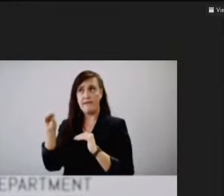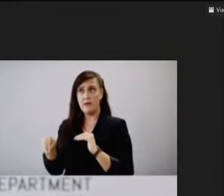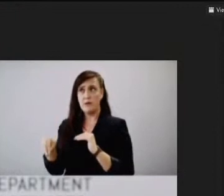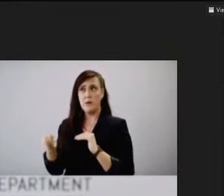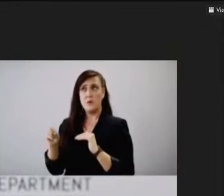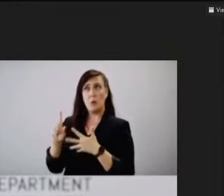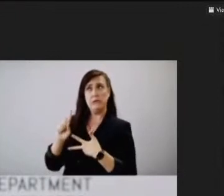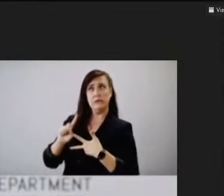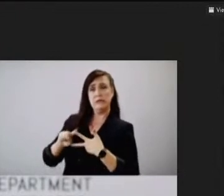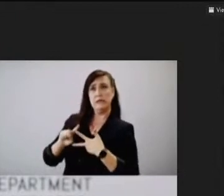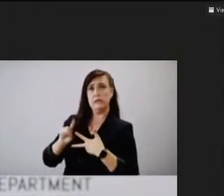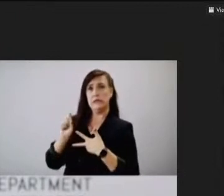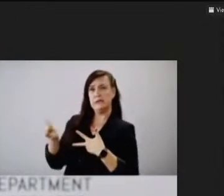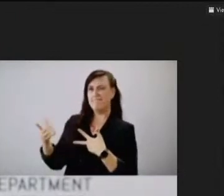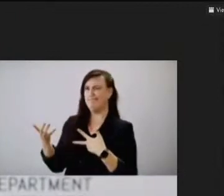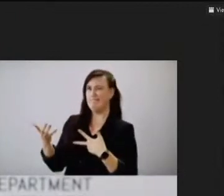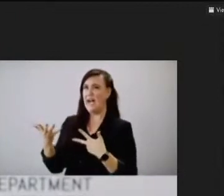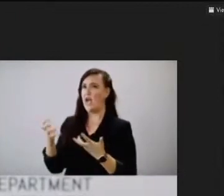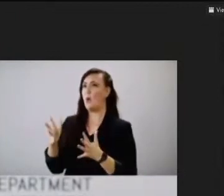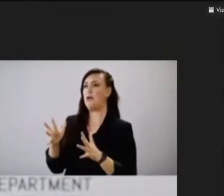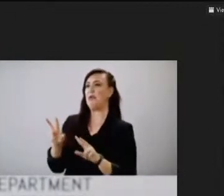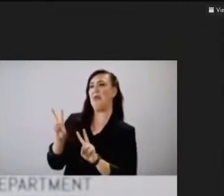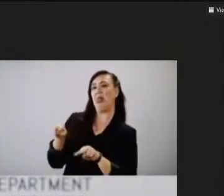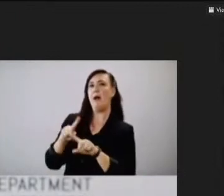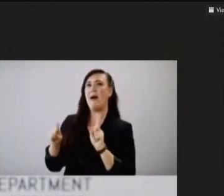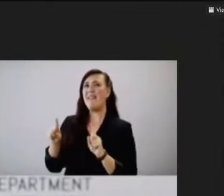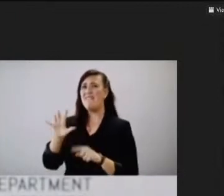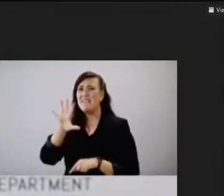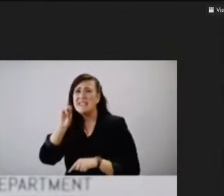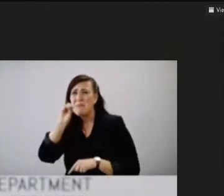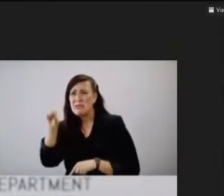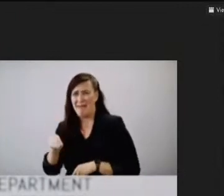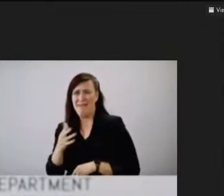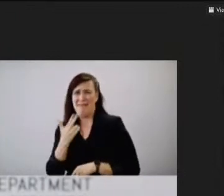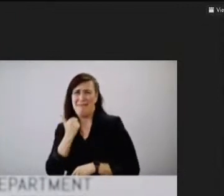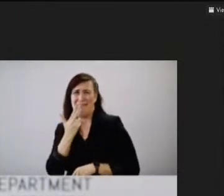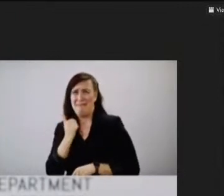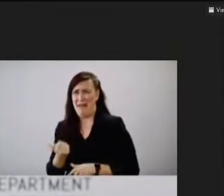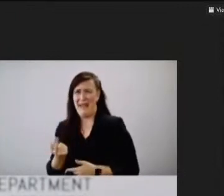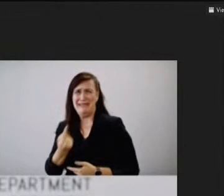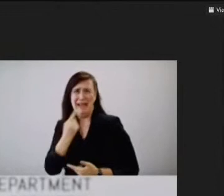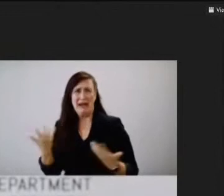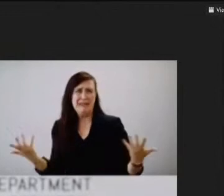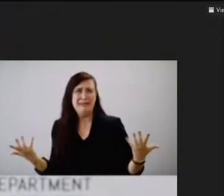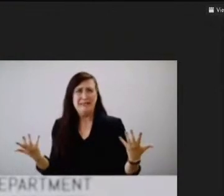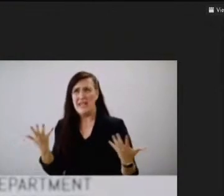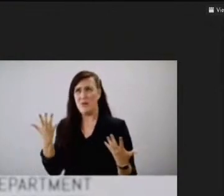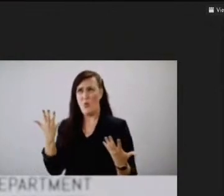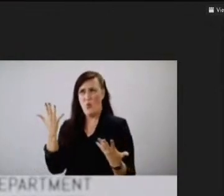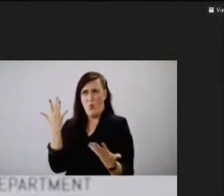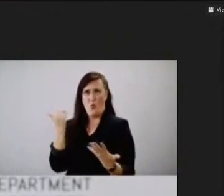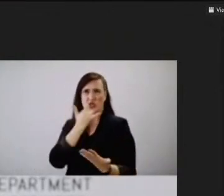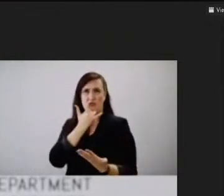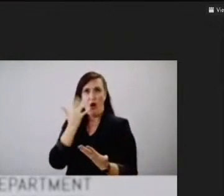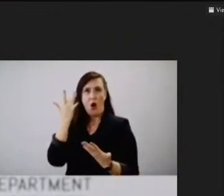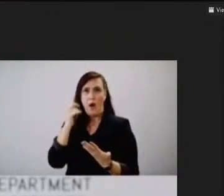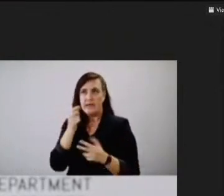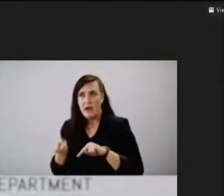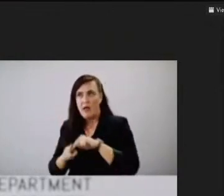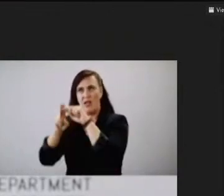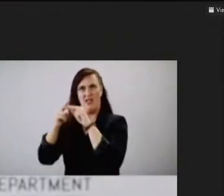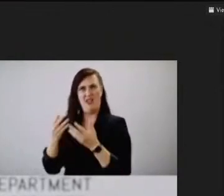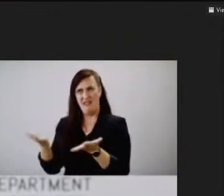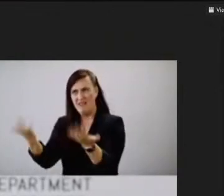value judgment on it, that sucks. What are we doing wrong here? Why aren't we getting